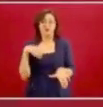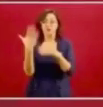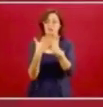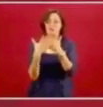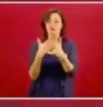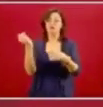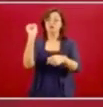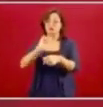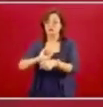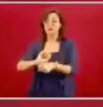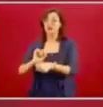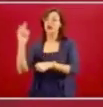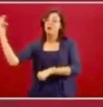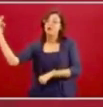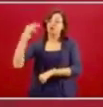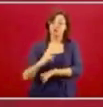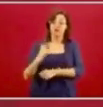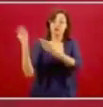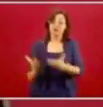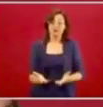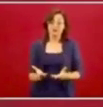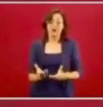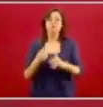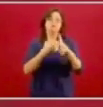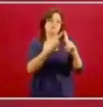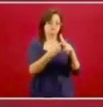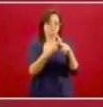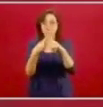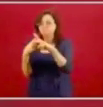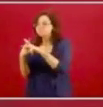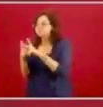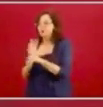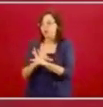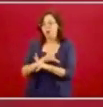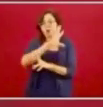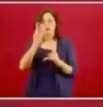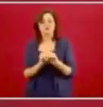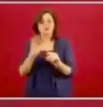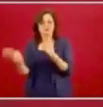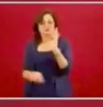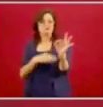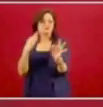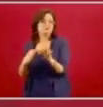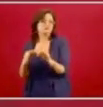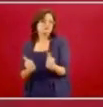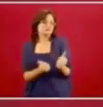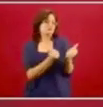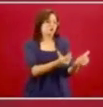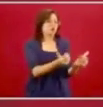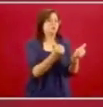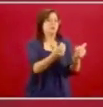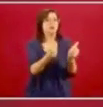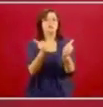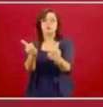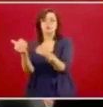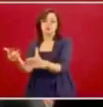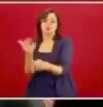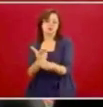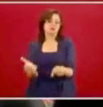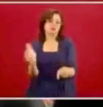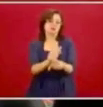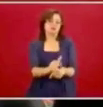But next week the shipment will be arriving, and we will